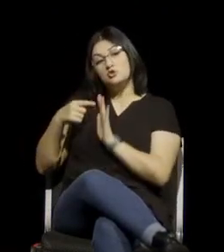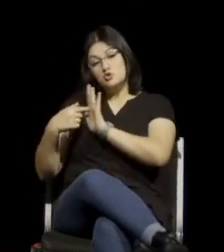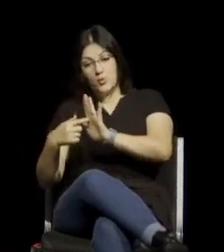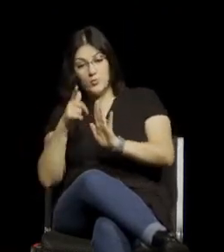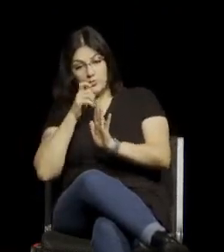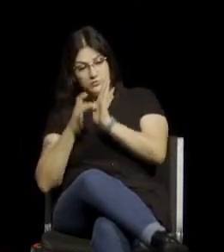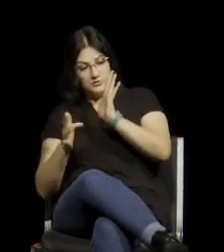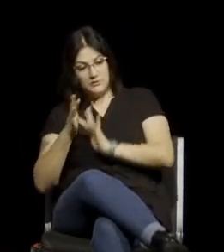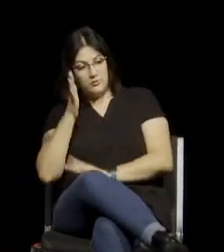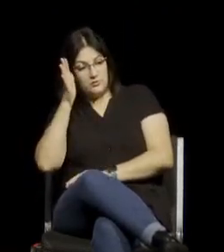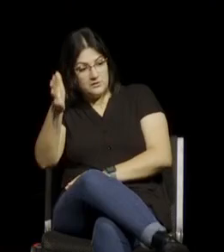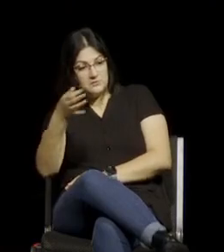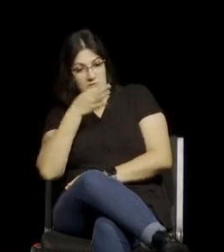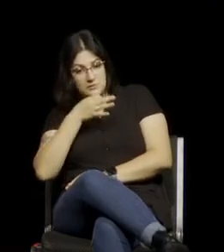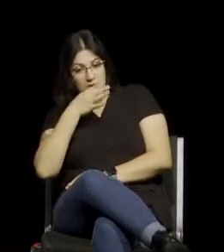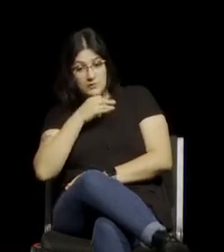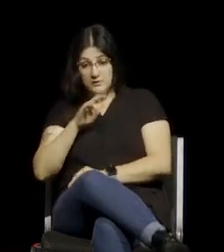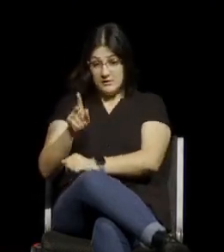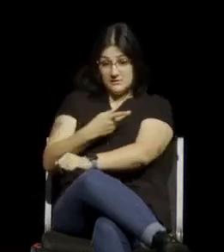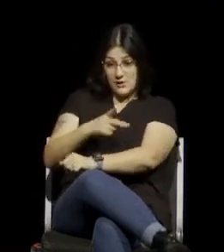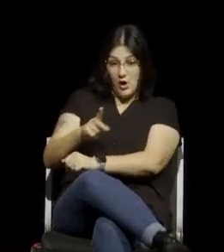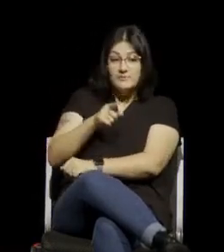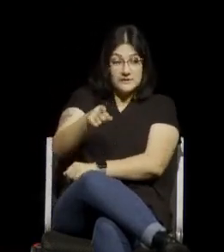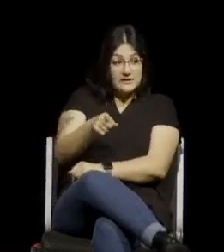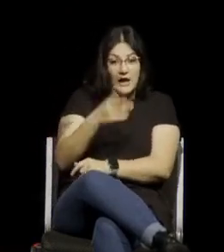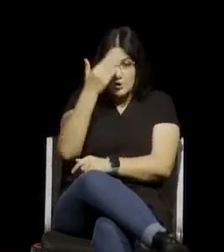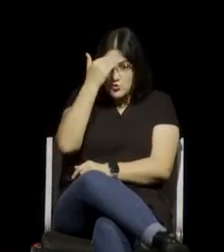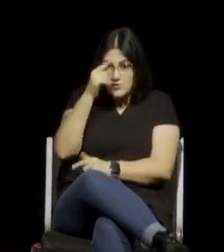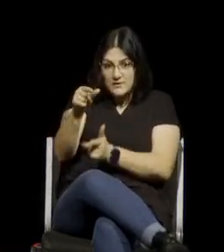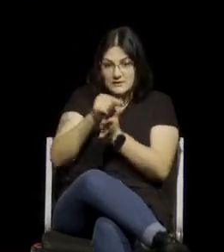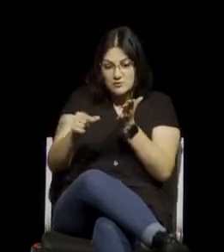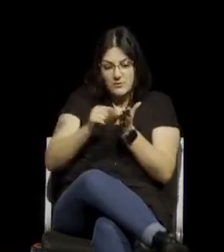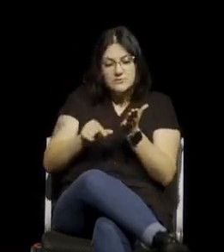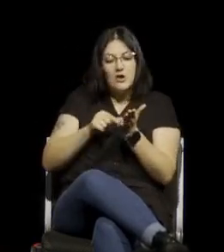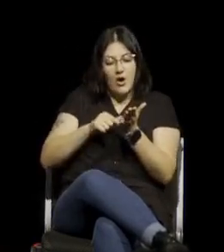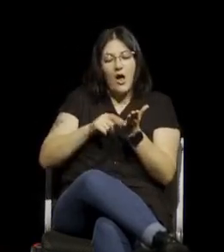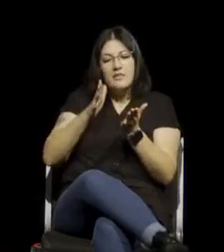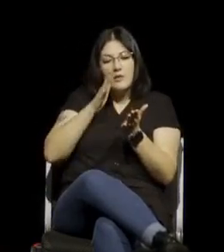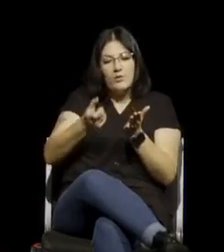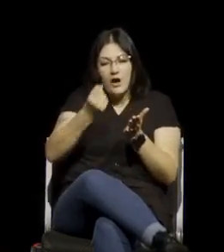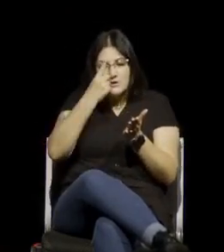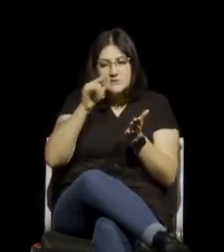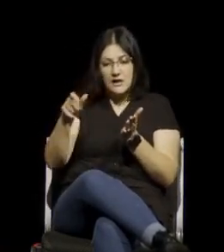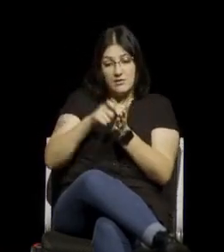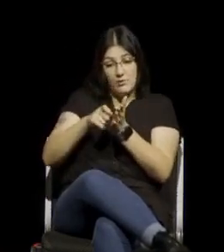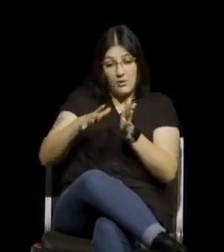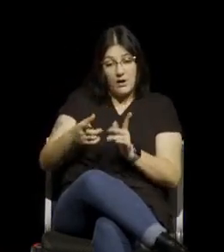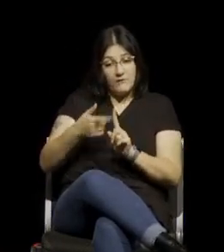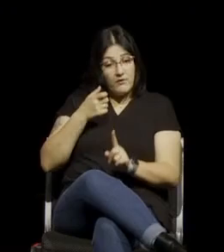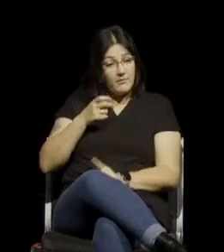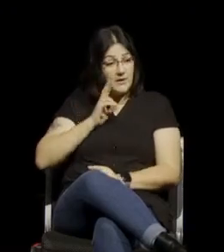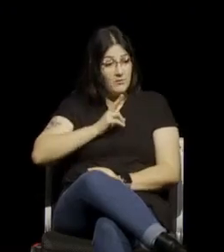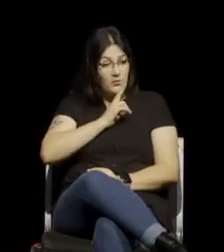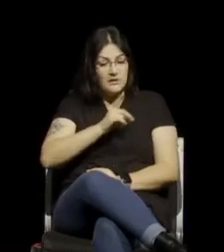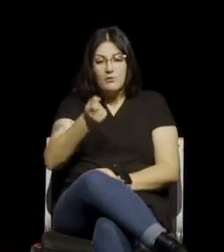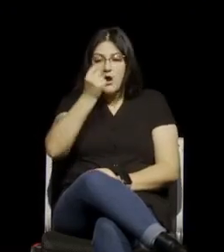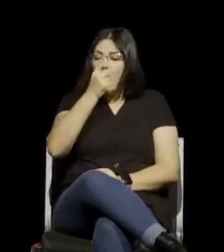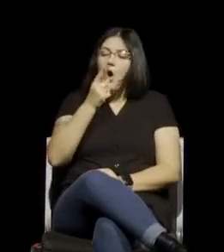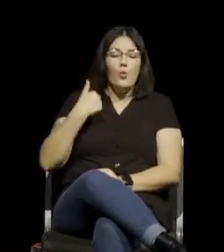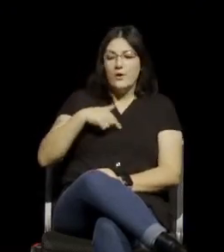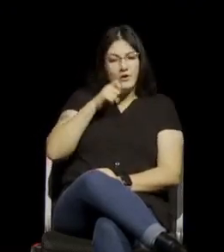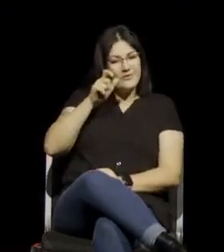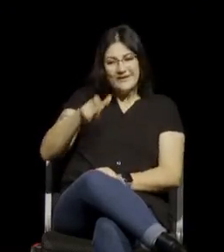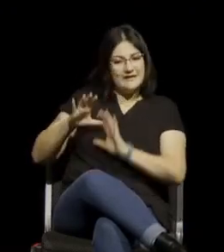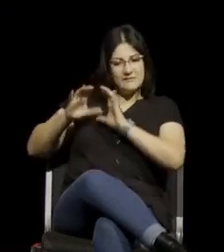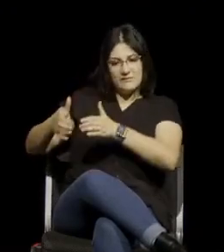the Psalms that pointed to the coming Messiah, they knew this scripture, and they would understand that what the author of Hebrews is saying is we don't need the priesthood of Levites